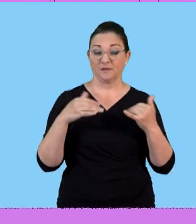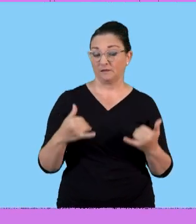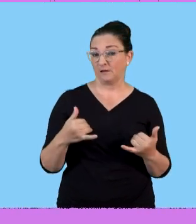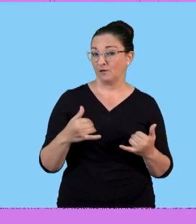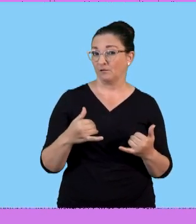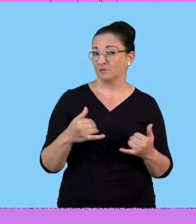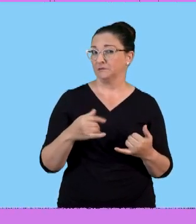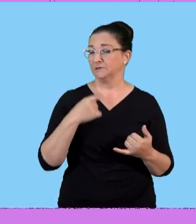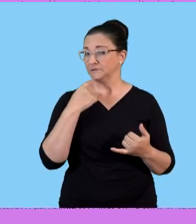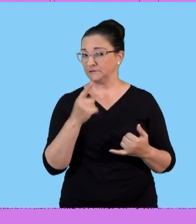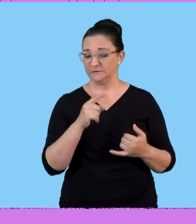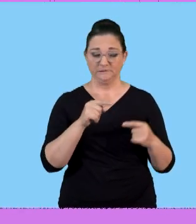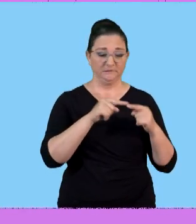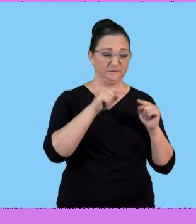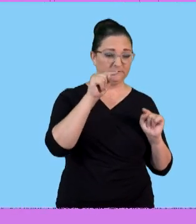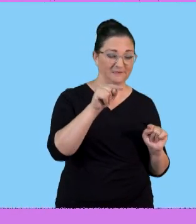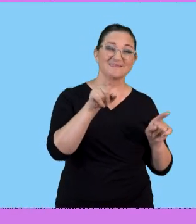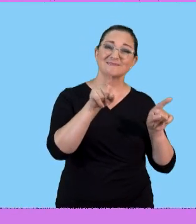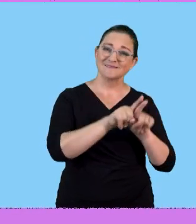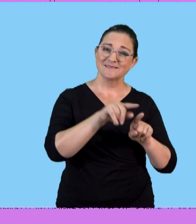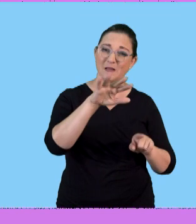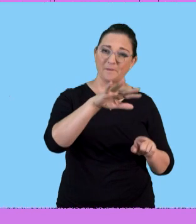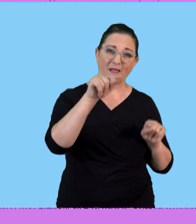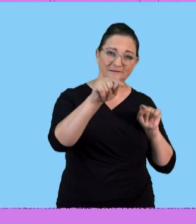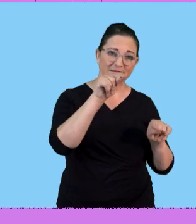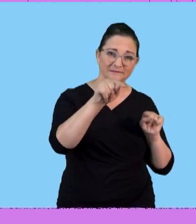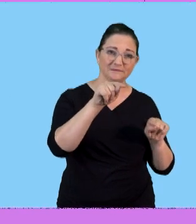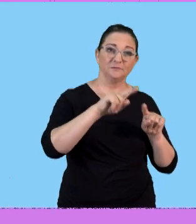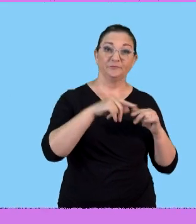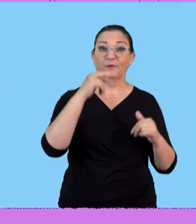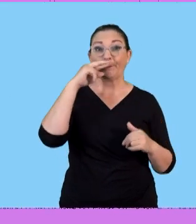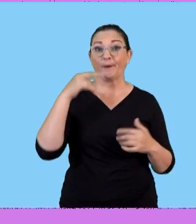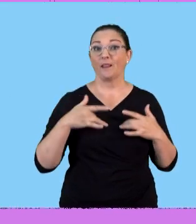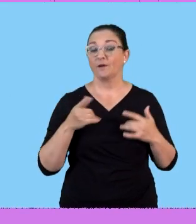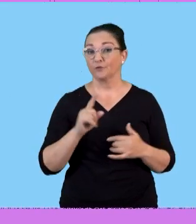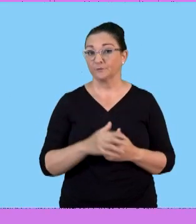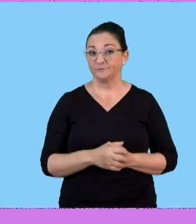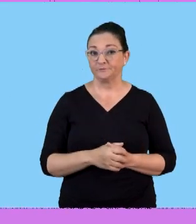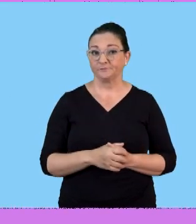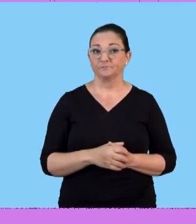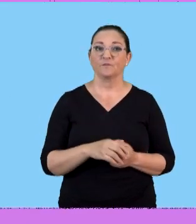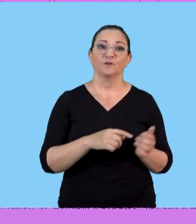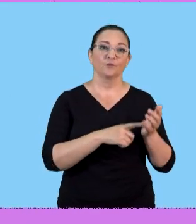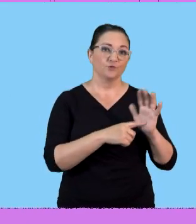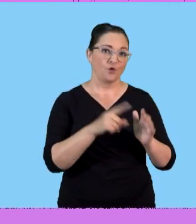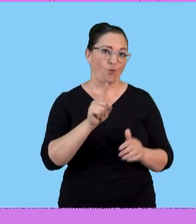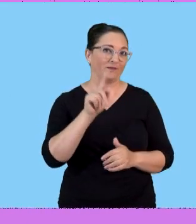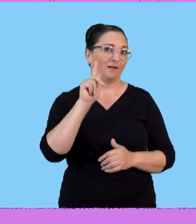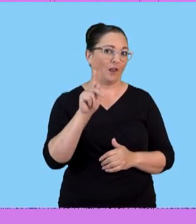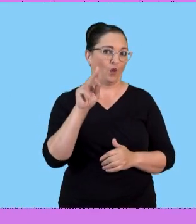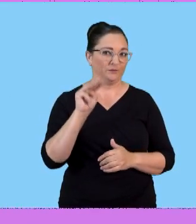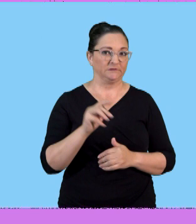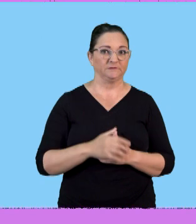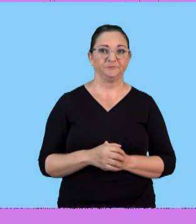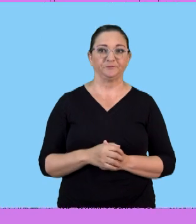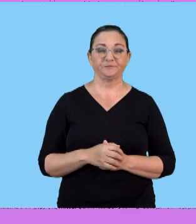we would like to know what is the distance between the same two places, but now in real life, right? Therefore, we've indicated in